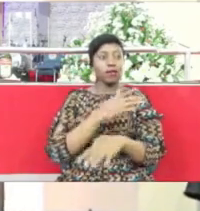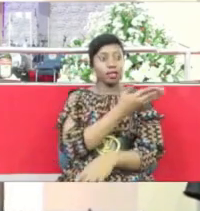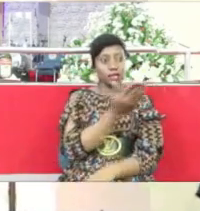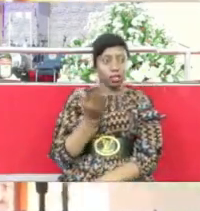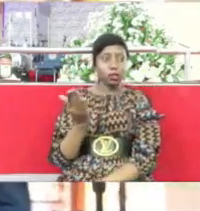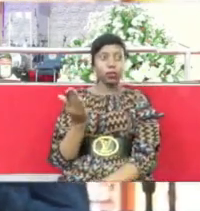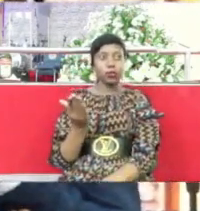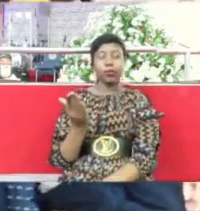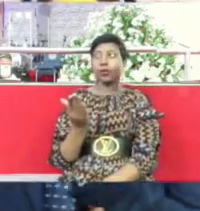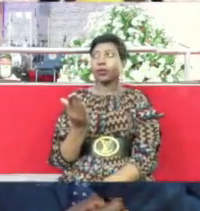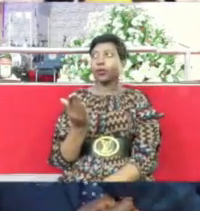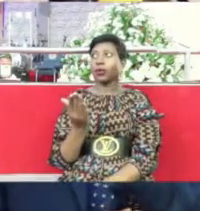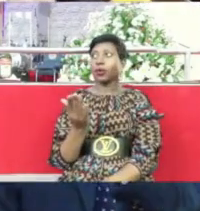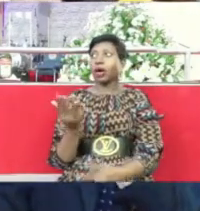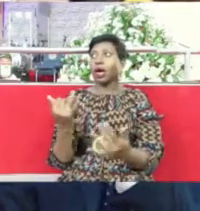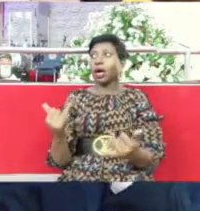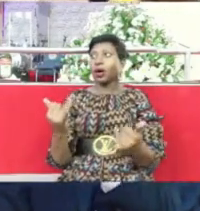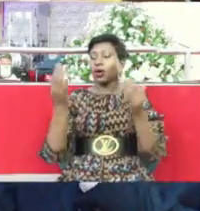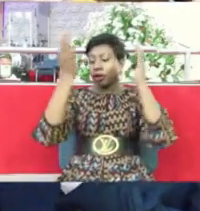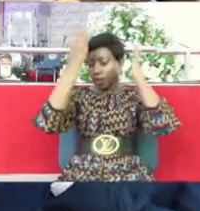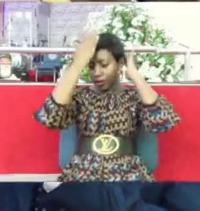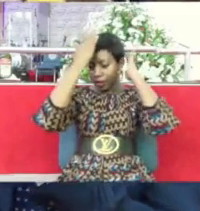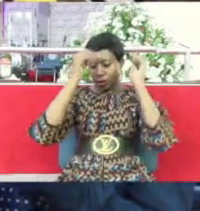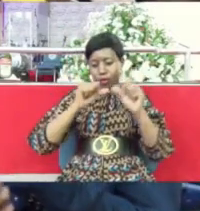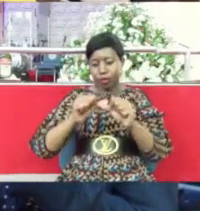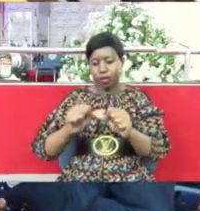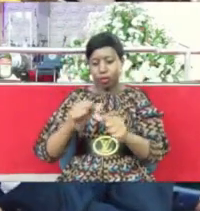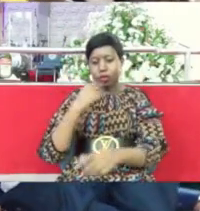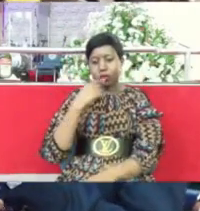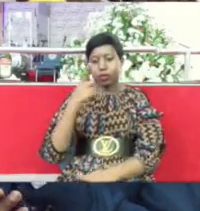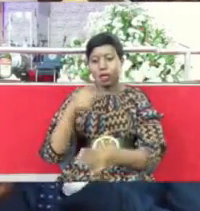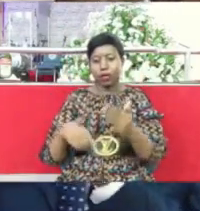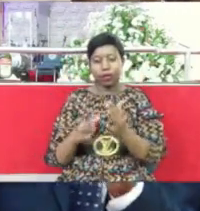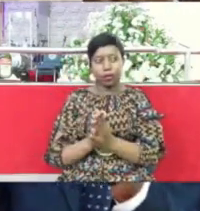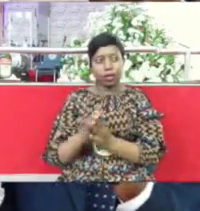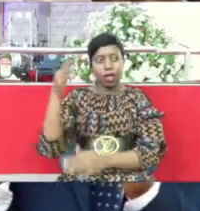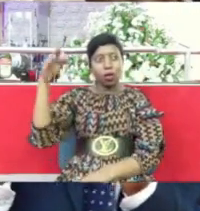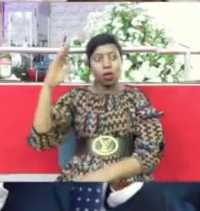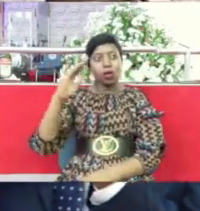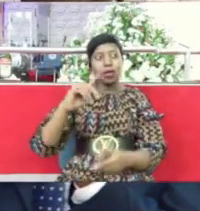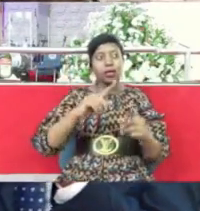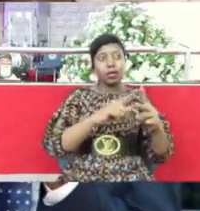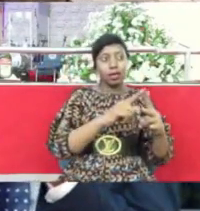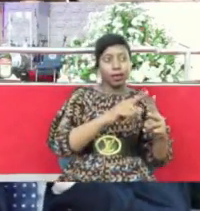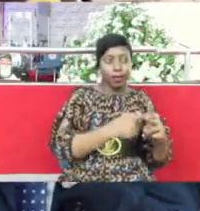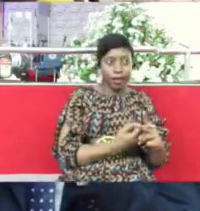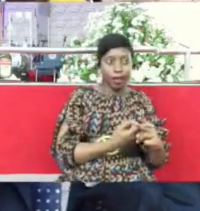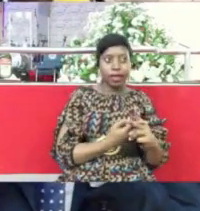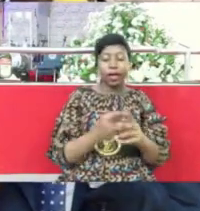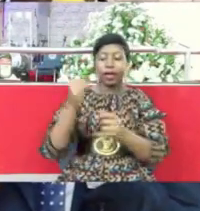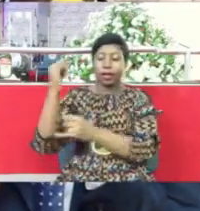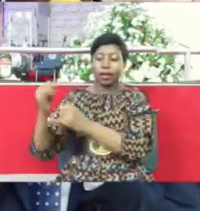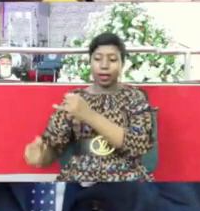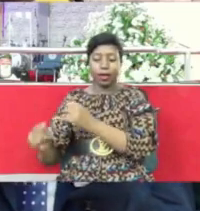then the bishop says this. Askofu akasema hivi. He is Alpha. Yeye ni mwanzo. And Omega. Na mwisho. Before the Alpha was, he's the one